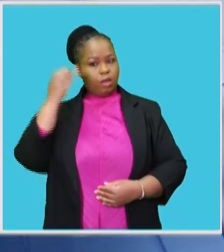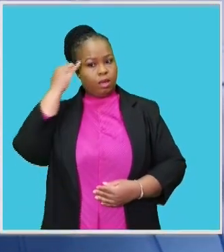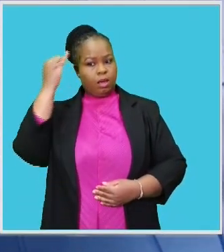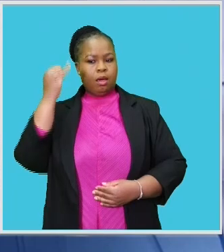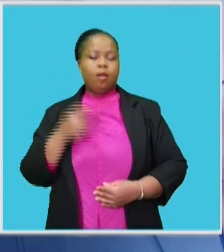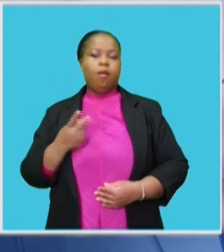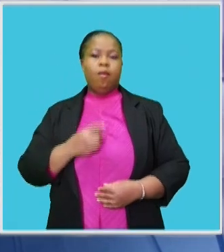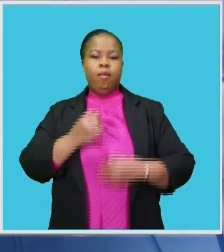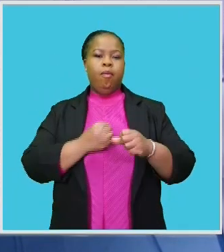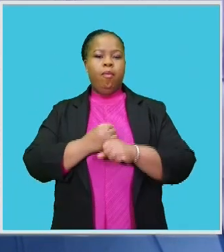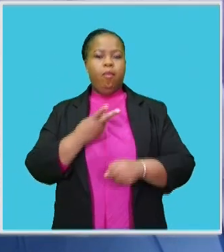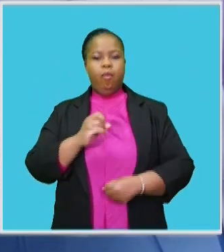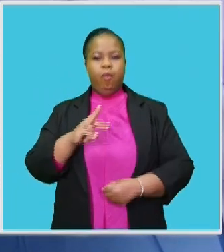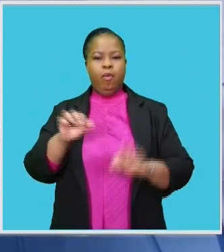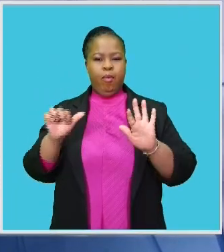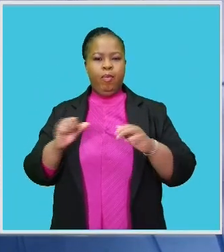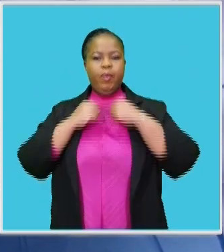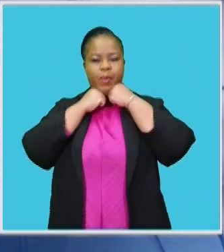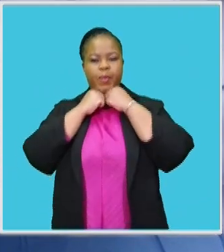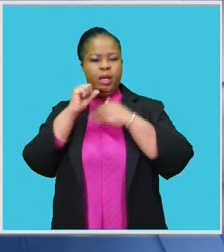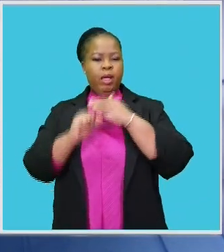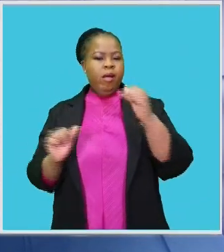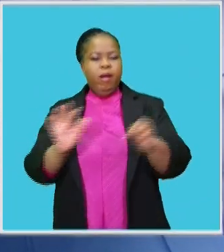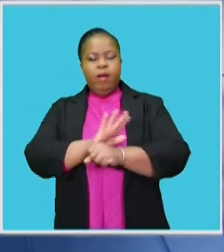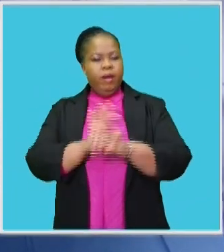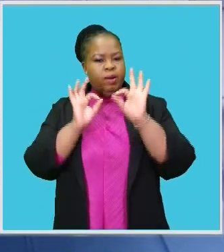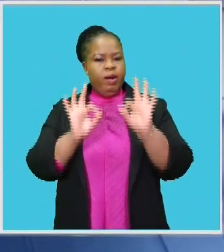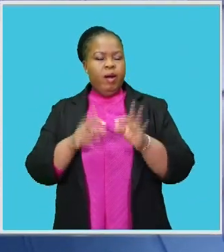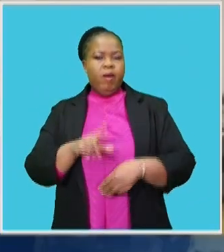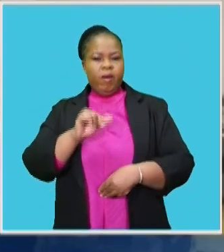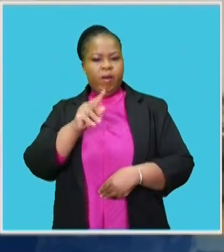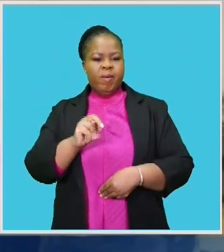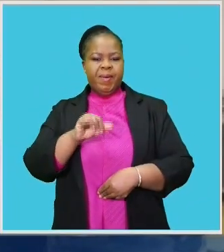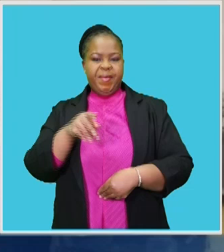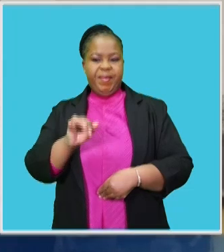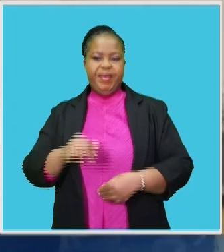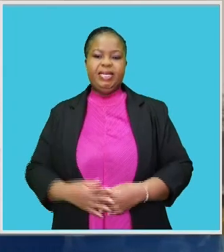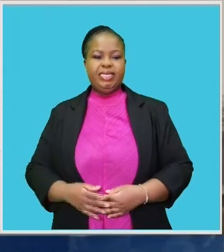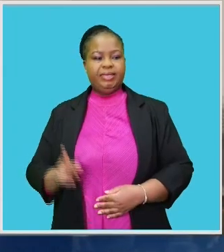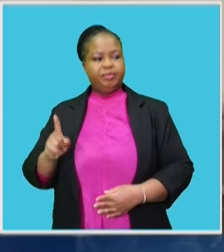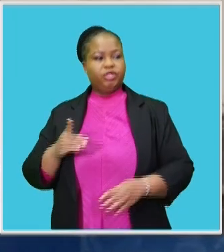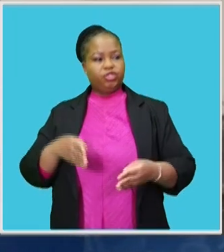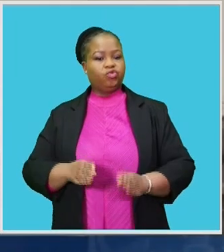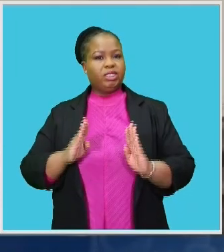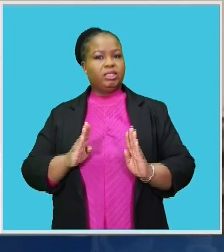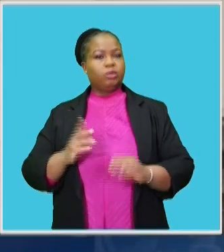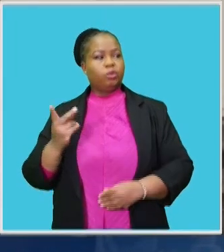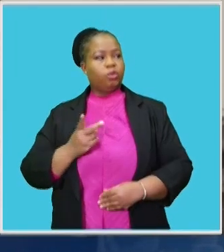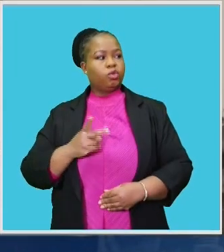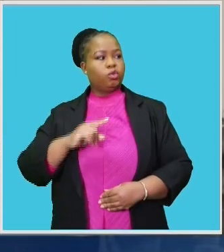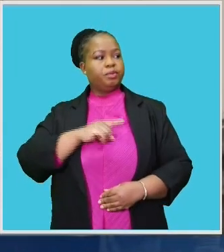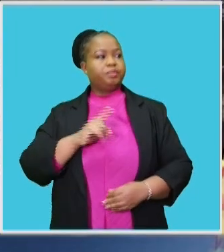come 2026 August we'll have a fully fledged Lillian Ngoyi. Esi sitalato siza kuvuleleka